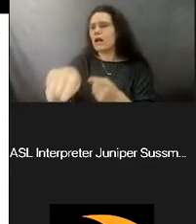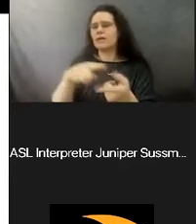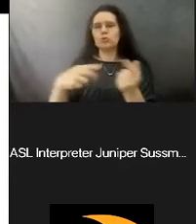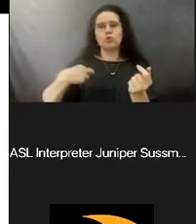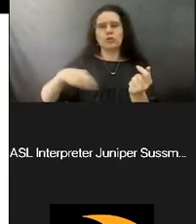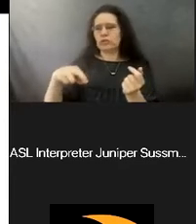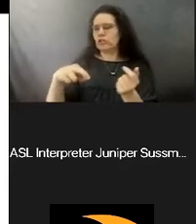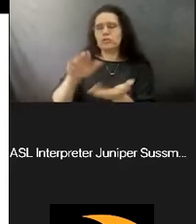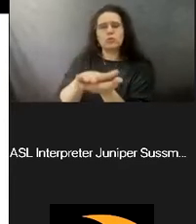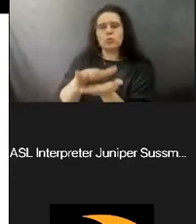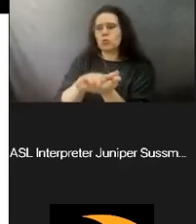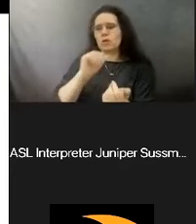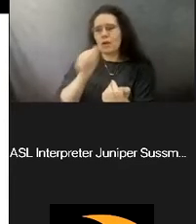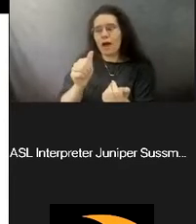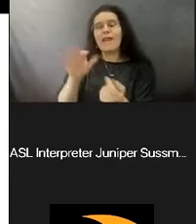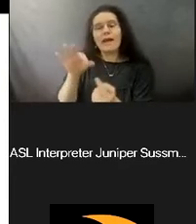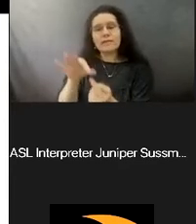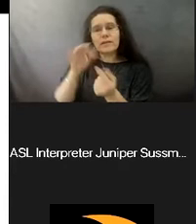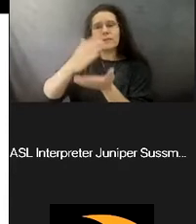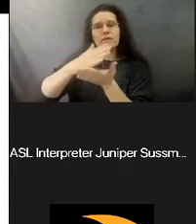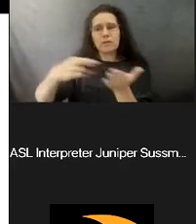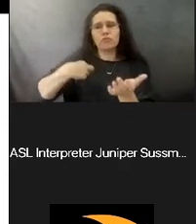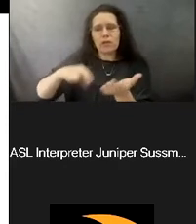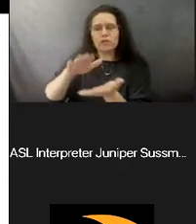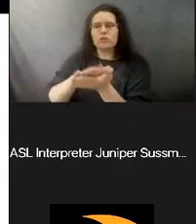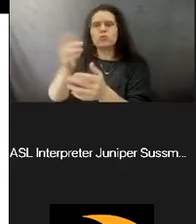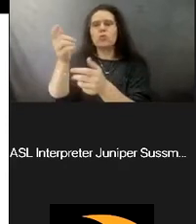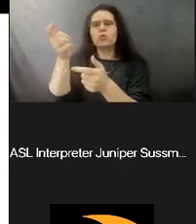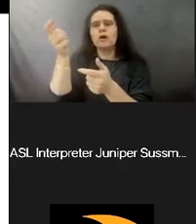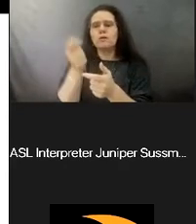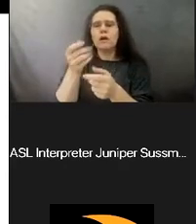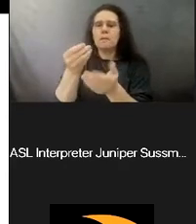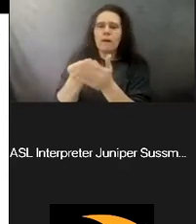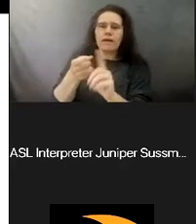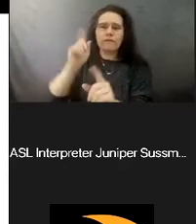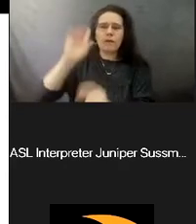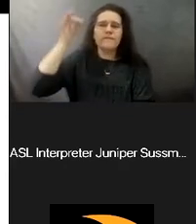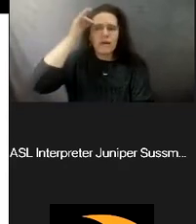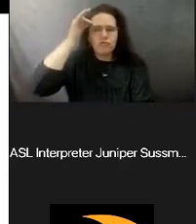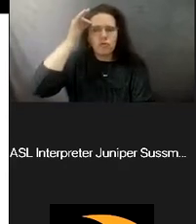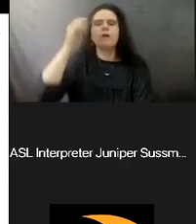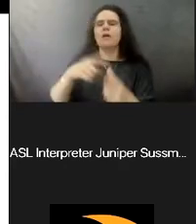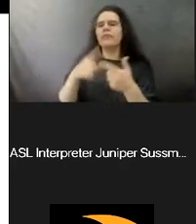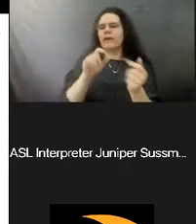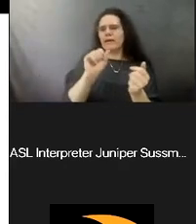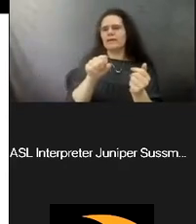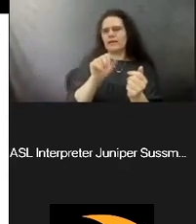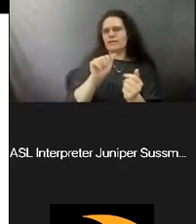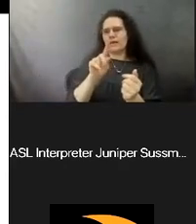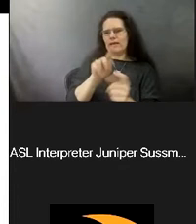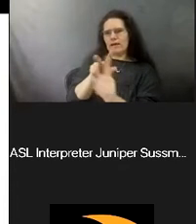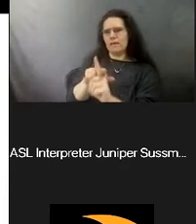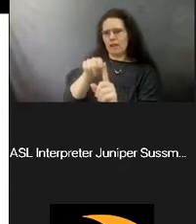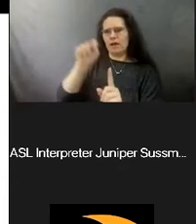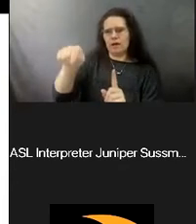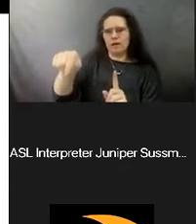a religious entity unless they receive federal financial assistance, so money from the federal government, in which case that